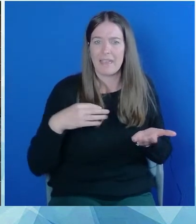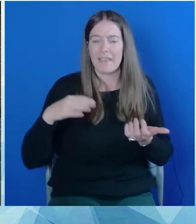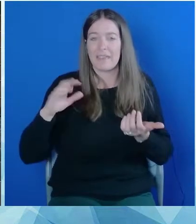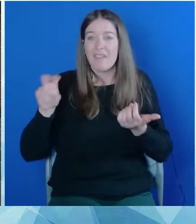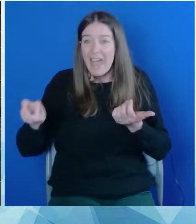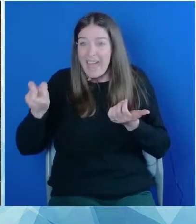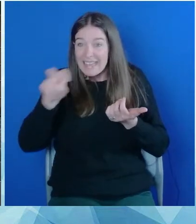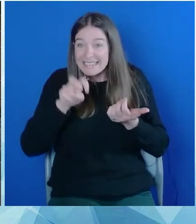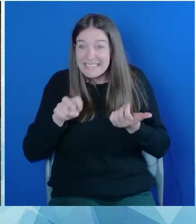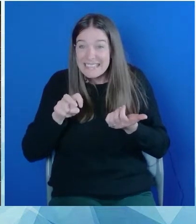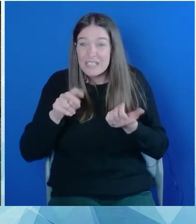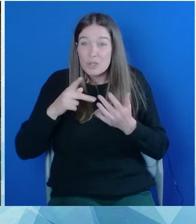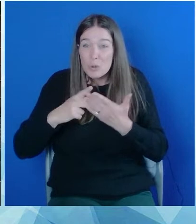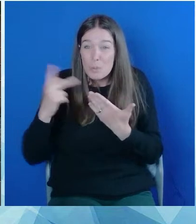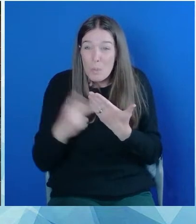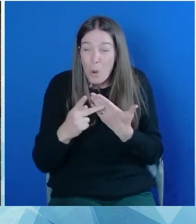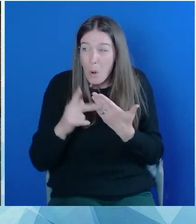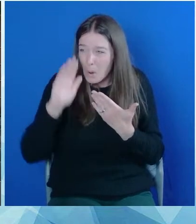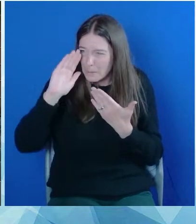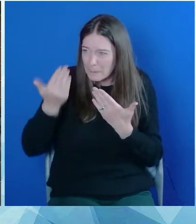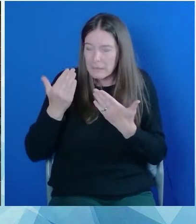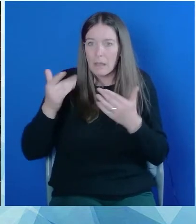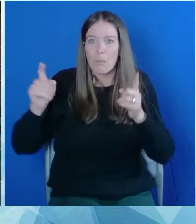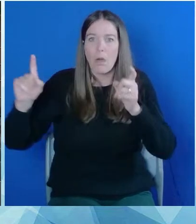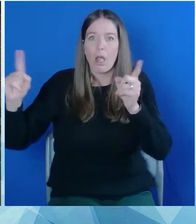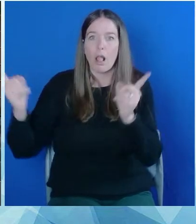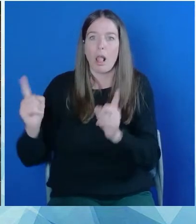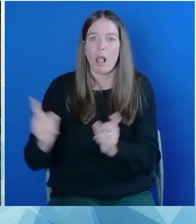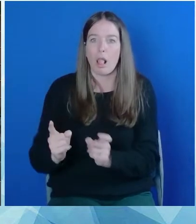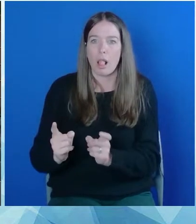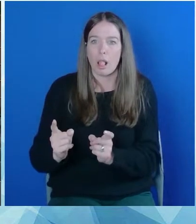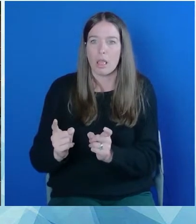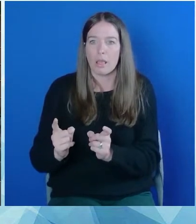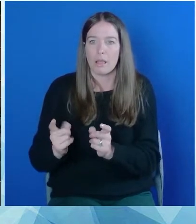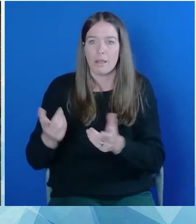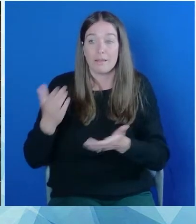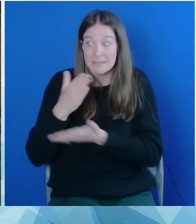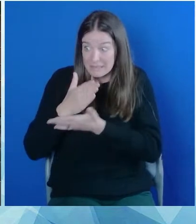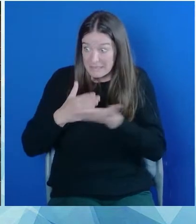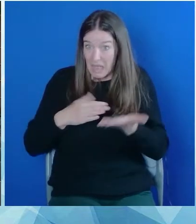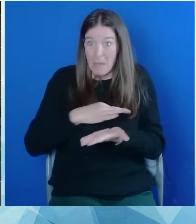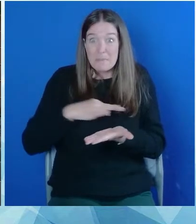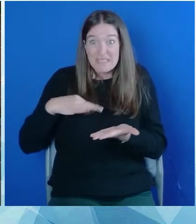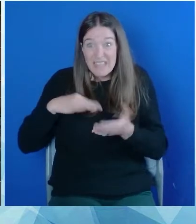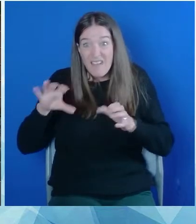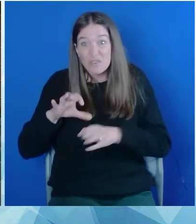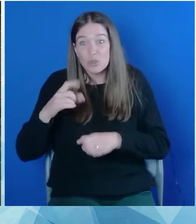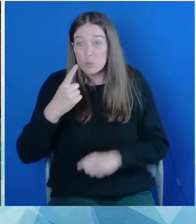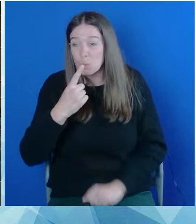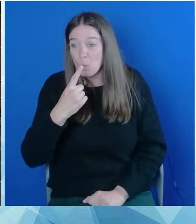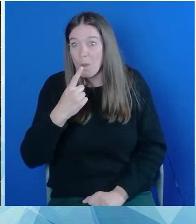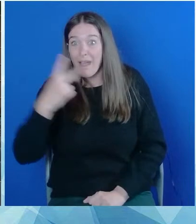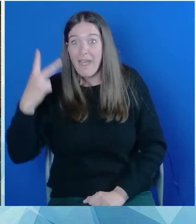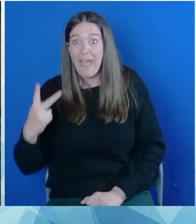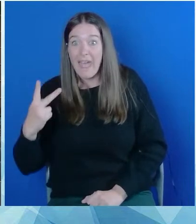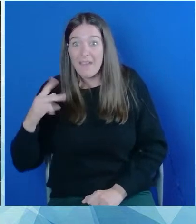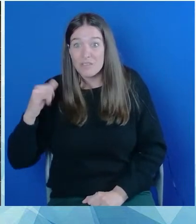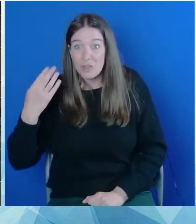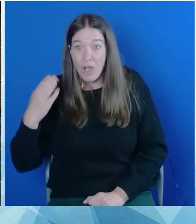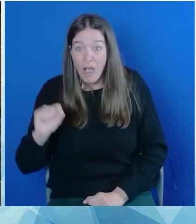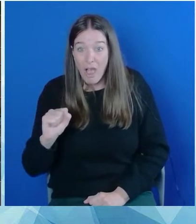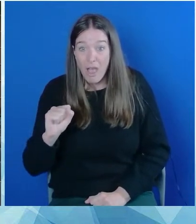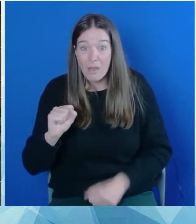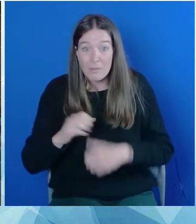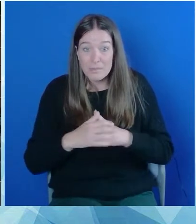our staff are even performing 1.5 jobs. Since the beginning of the year, the assistant superintendent has splintered the regional directors